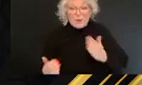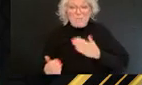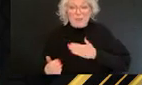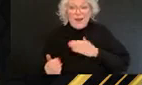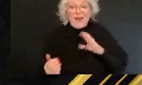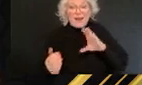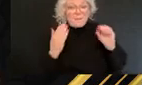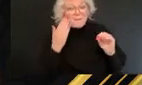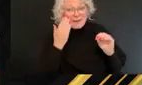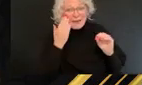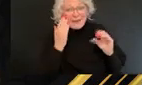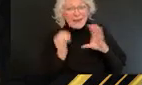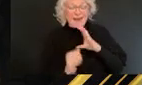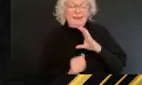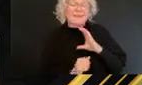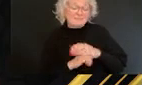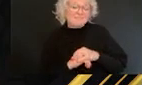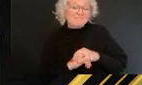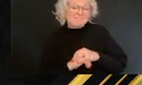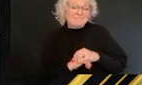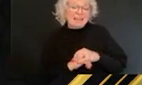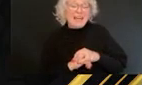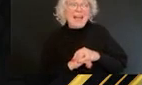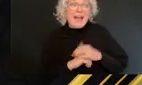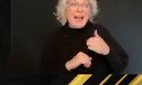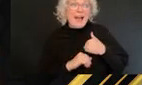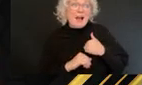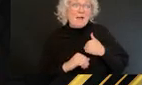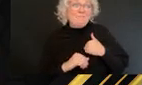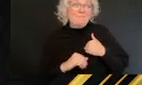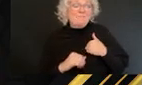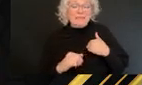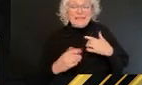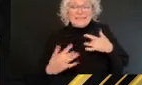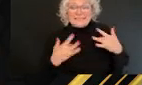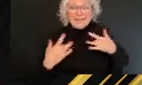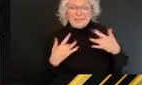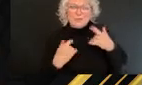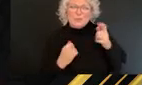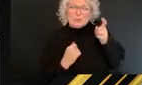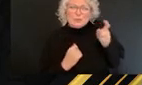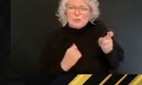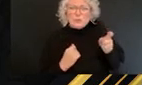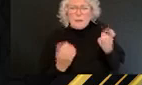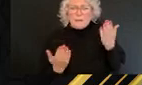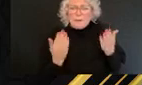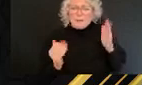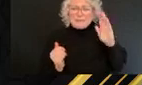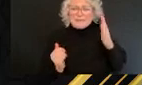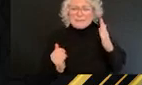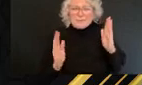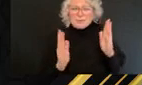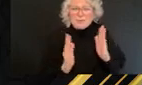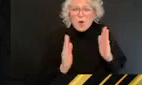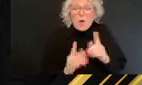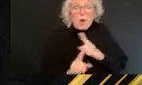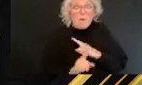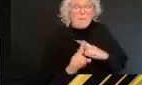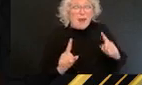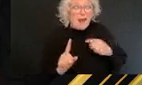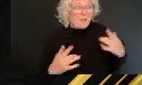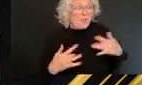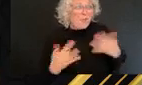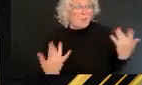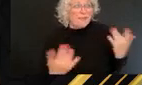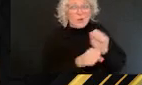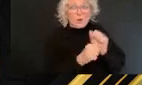Thompson and Gray Health before that. To be able to contribute even in a seemingly small way is really important to me and to all of the staff